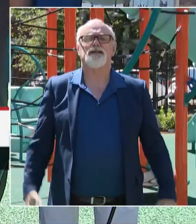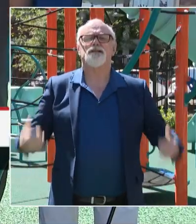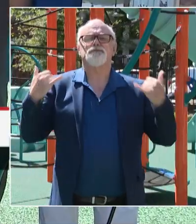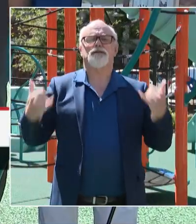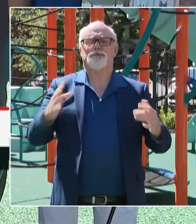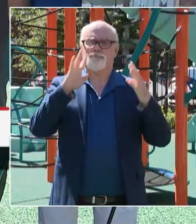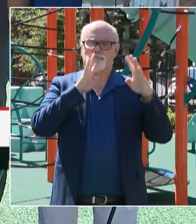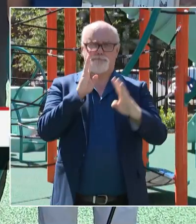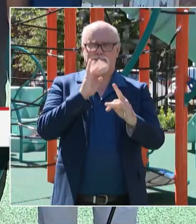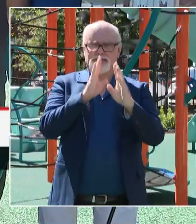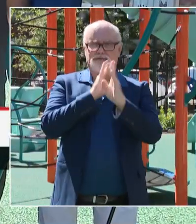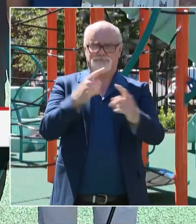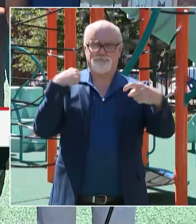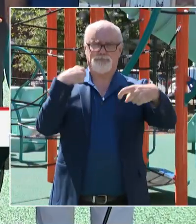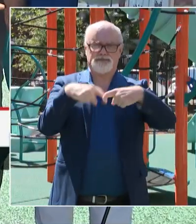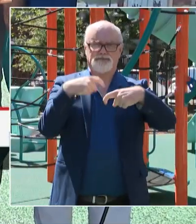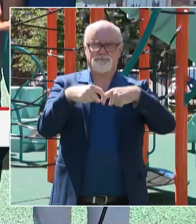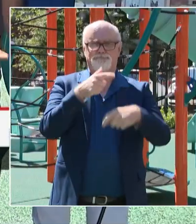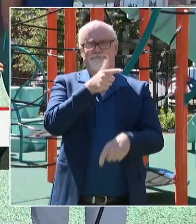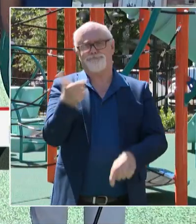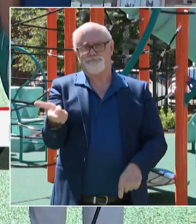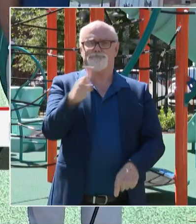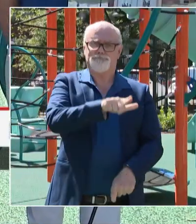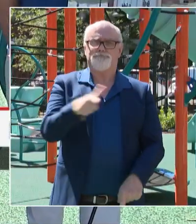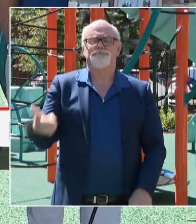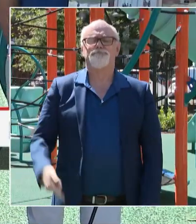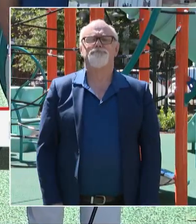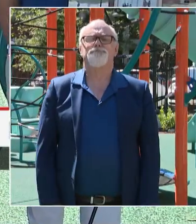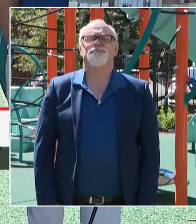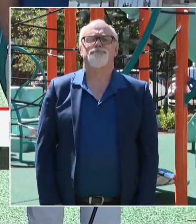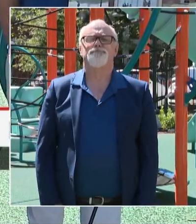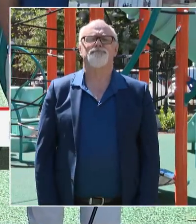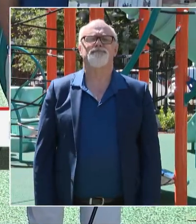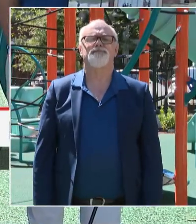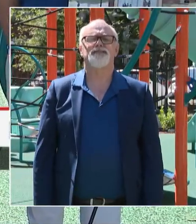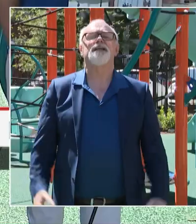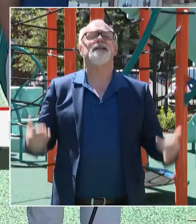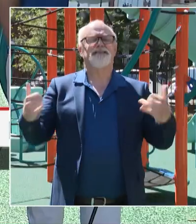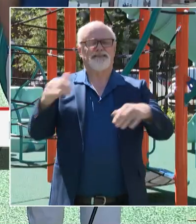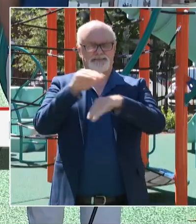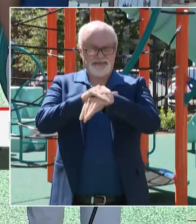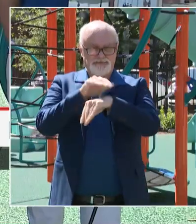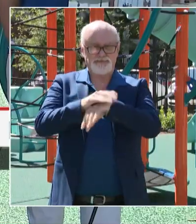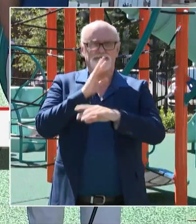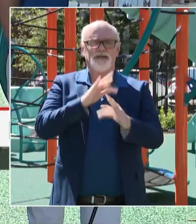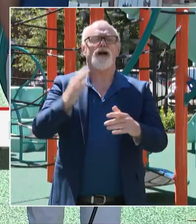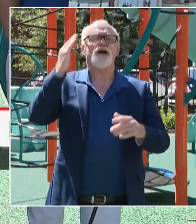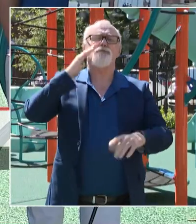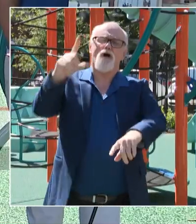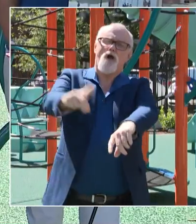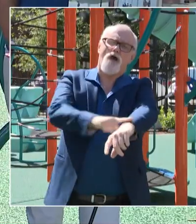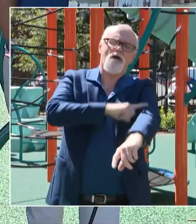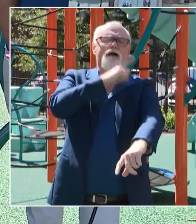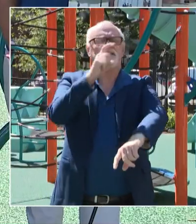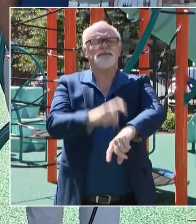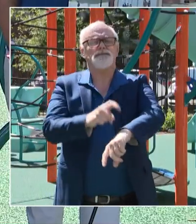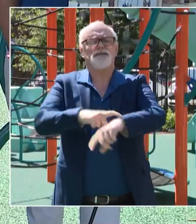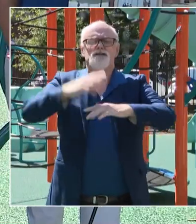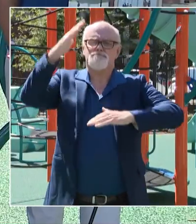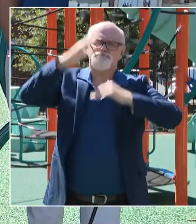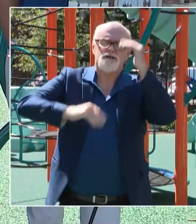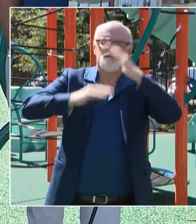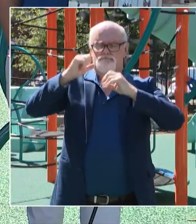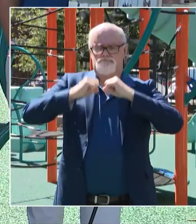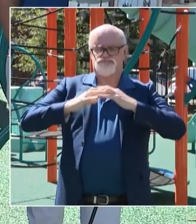posible y ahora tendremos aulas que reflejan eso. I know it took a long time to make this place special. I want